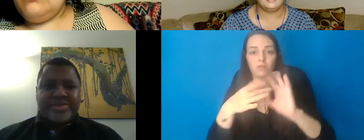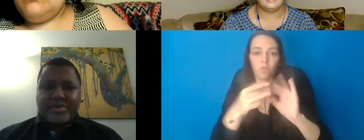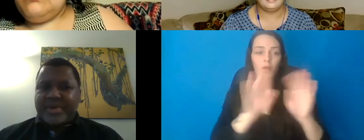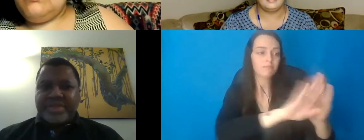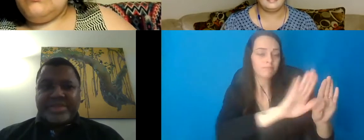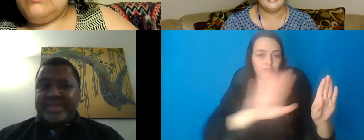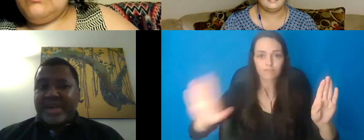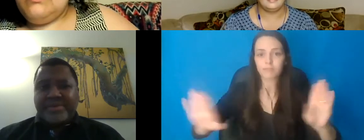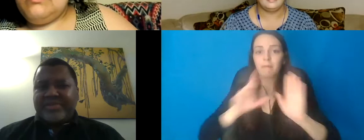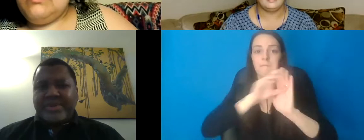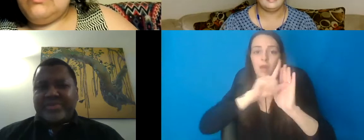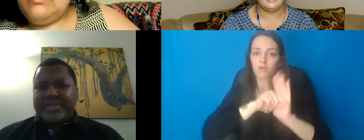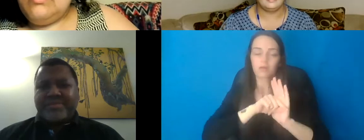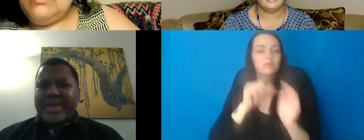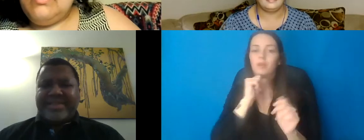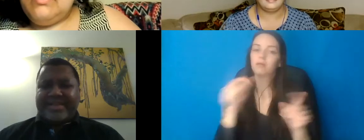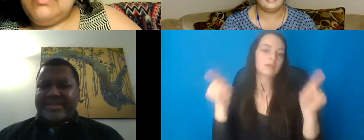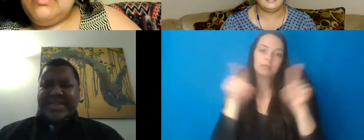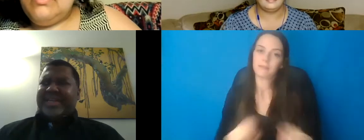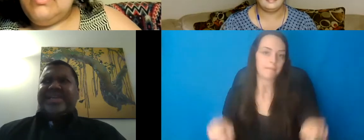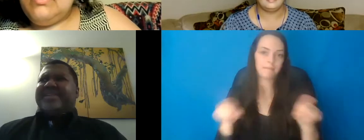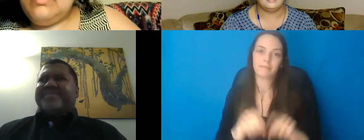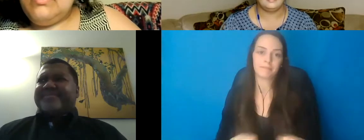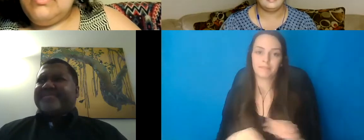and Chris, you were giving these examples of people just making these